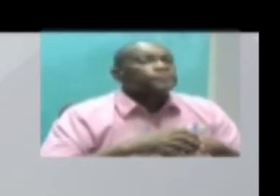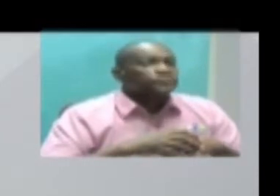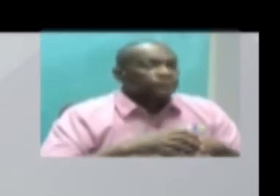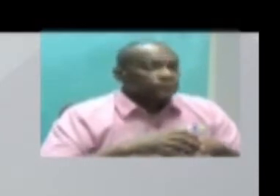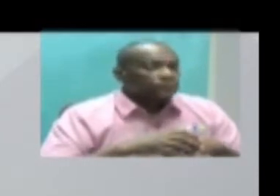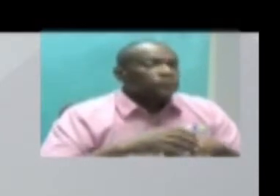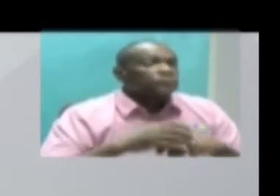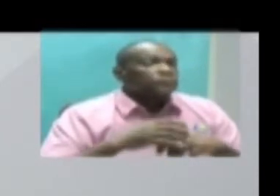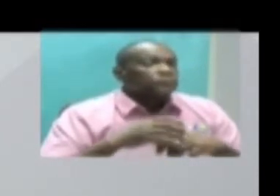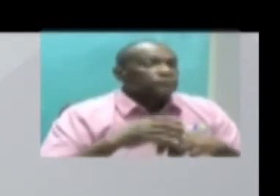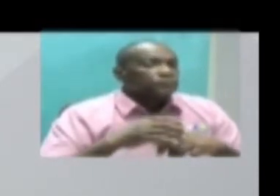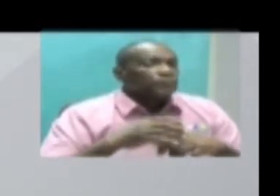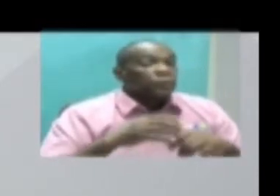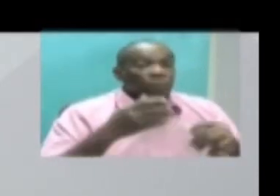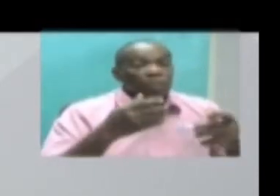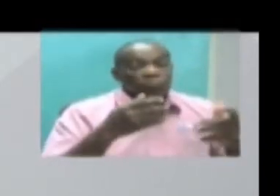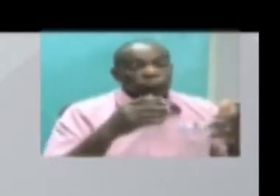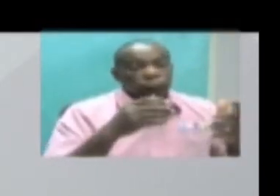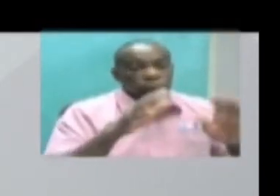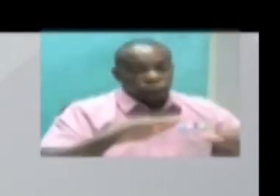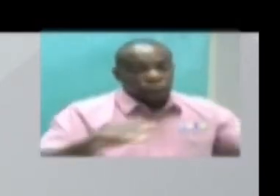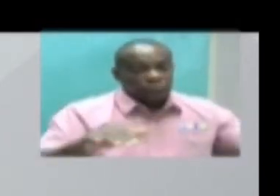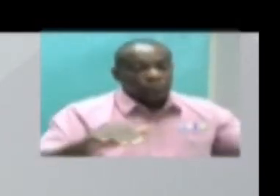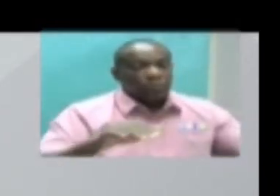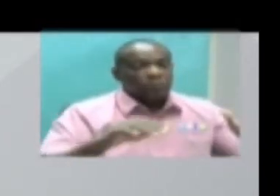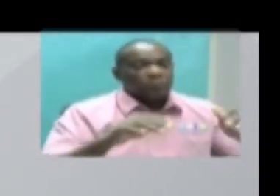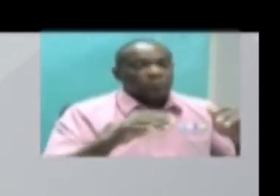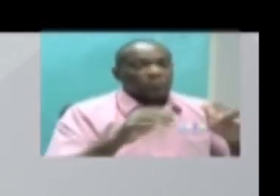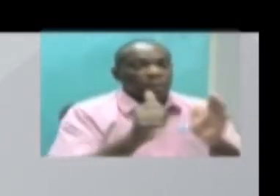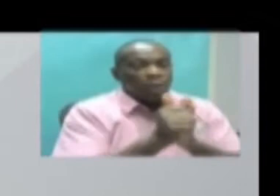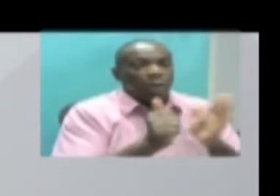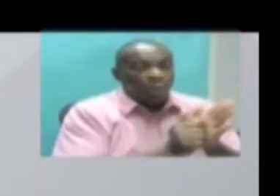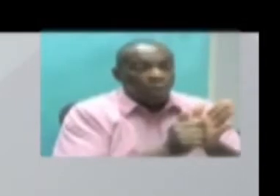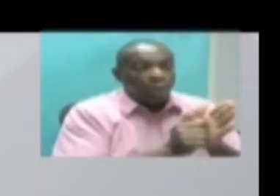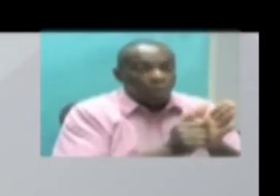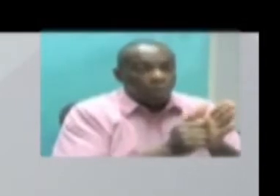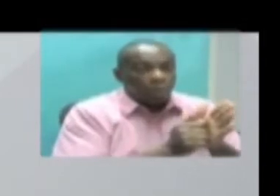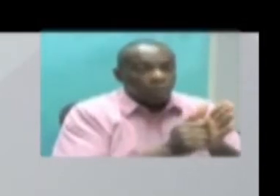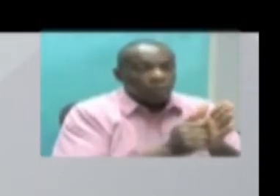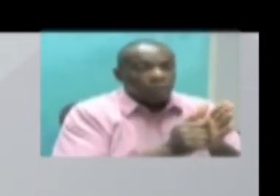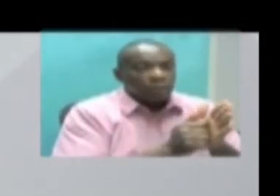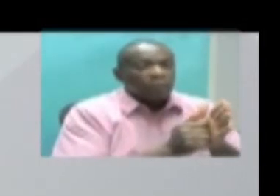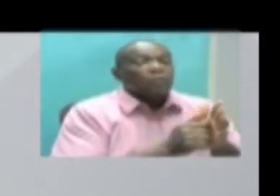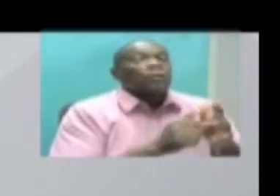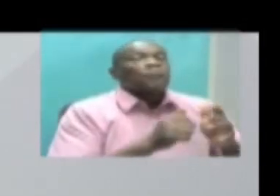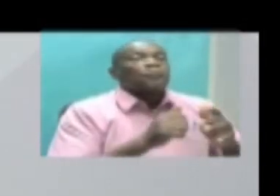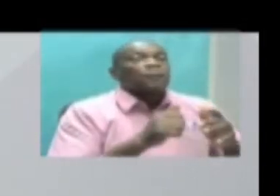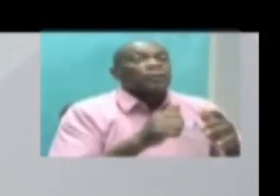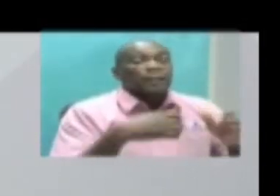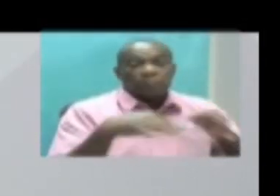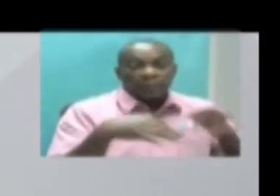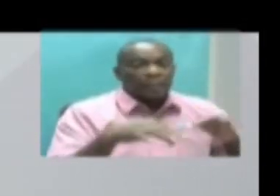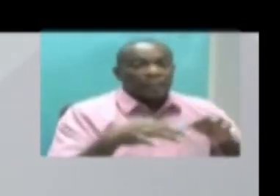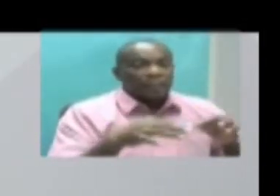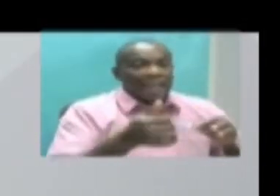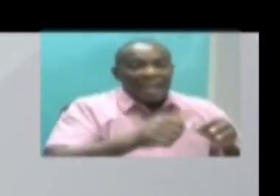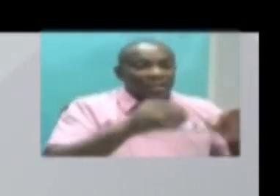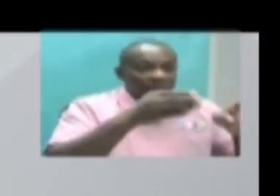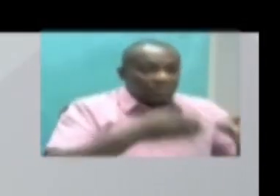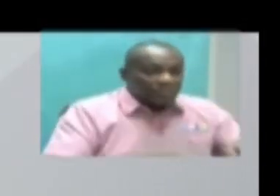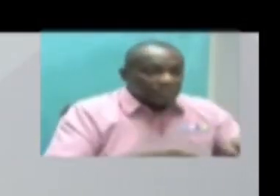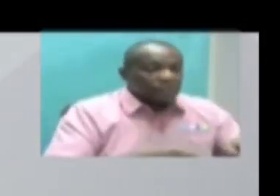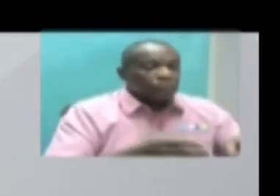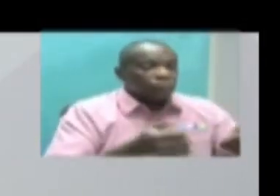by any means, including the internet, for the purpose of sexual grooming, and he meets, attempts to meet